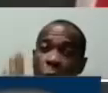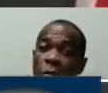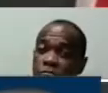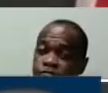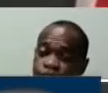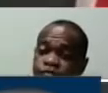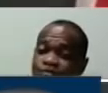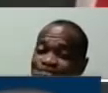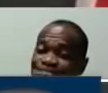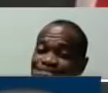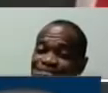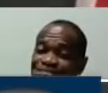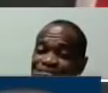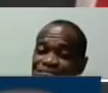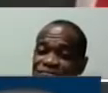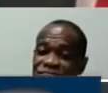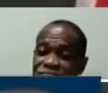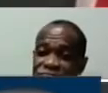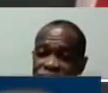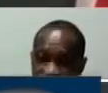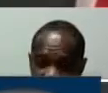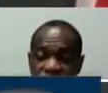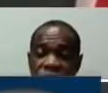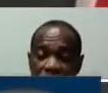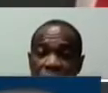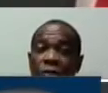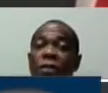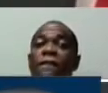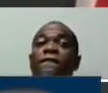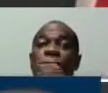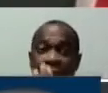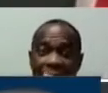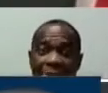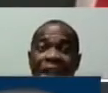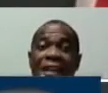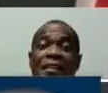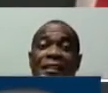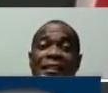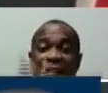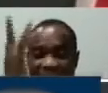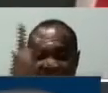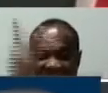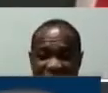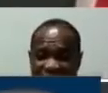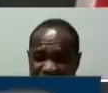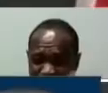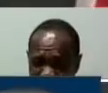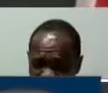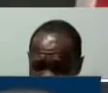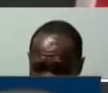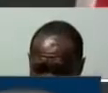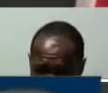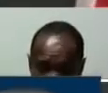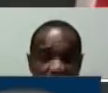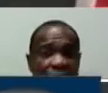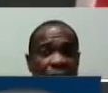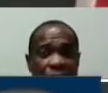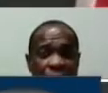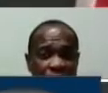continue to respond to a pandemic which is doing everything except